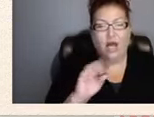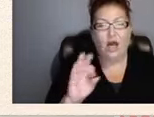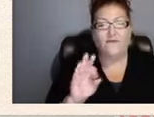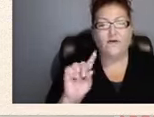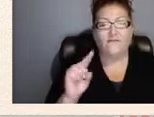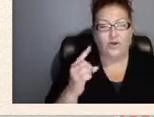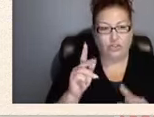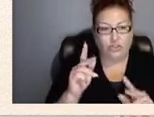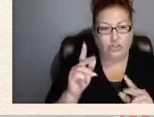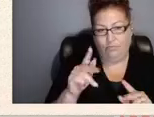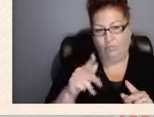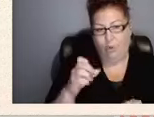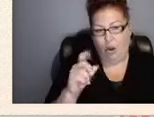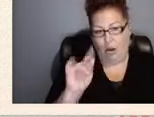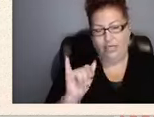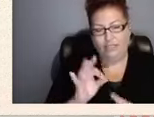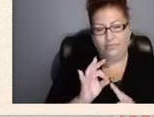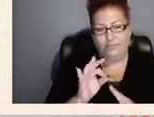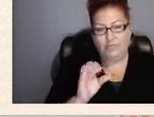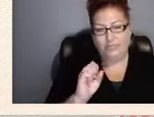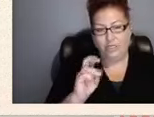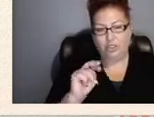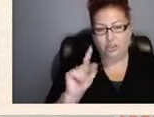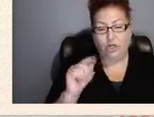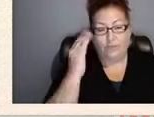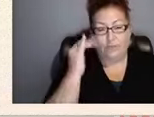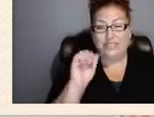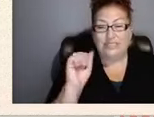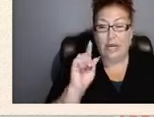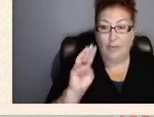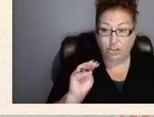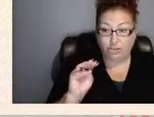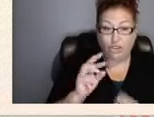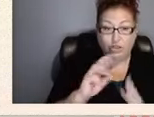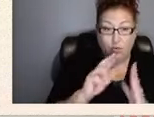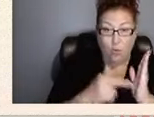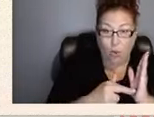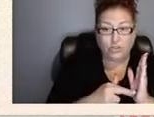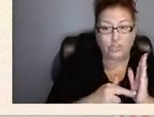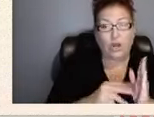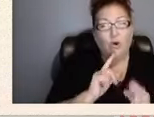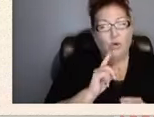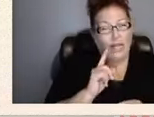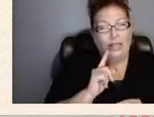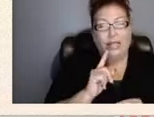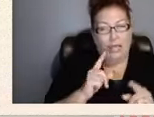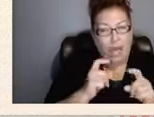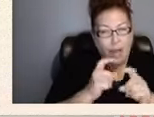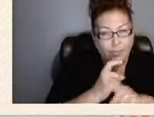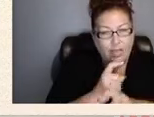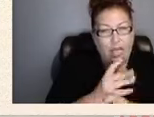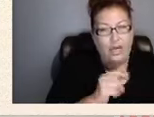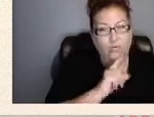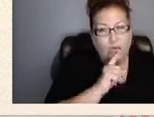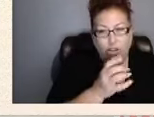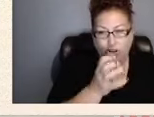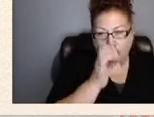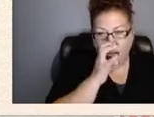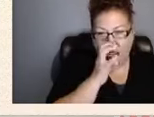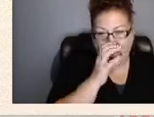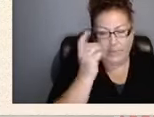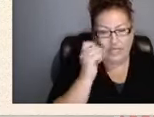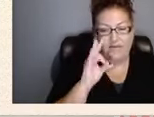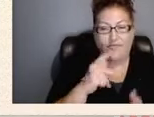trust because the administration rules are very complicated and very strict because of the payback